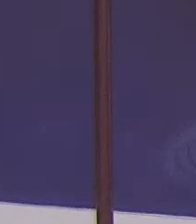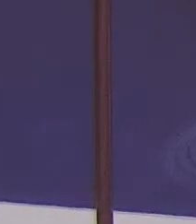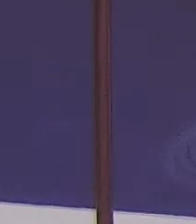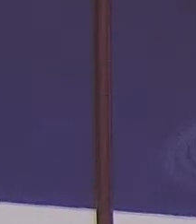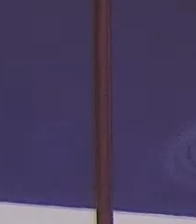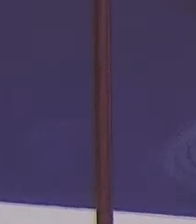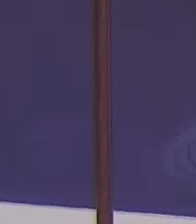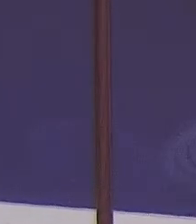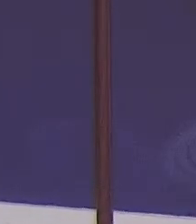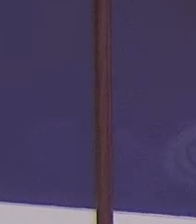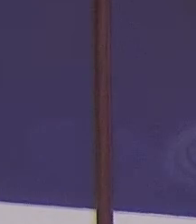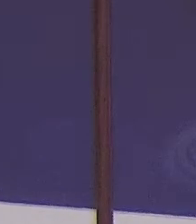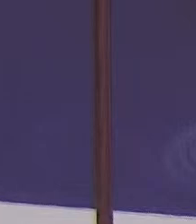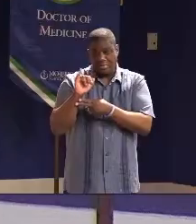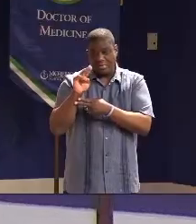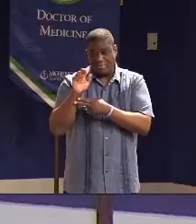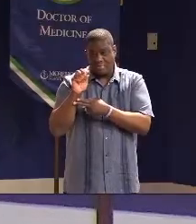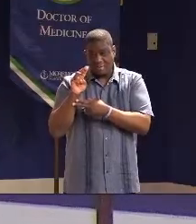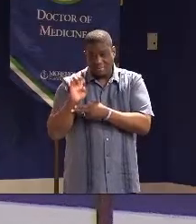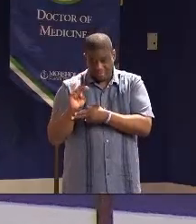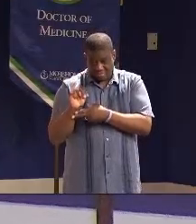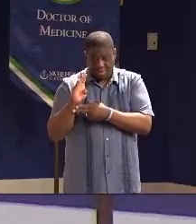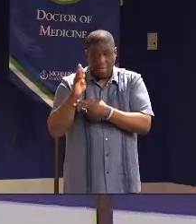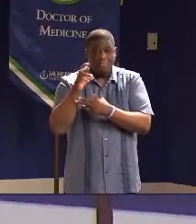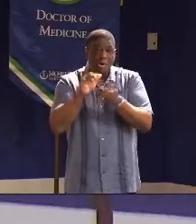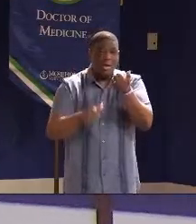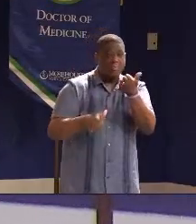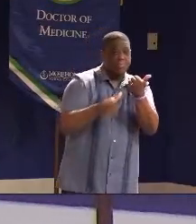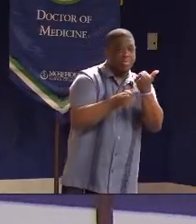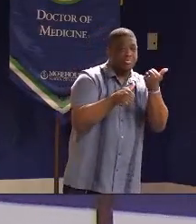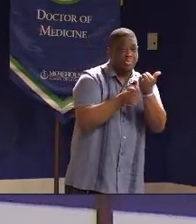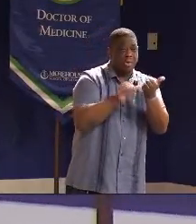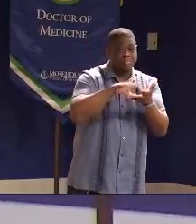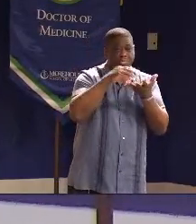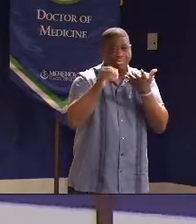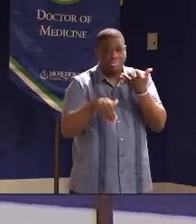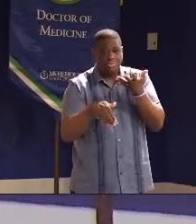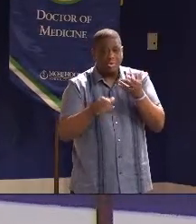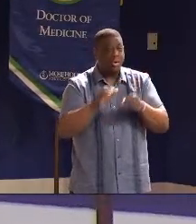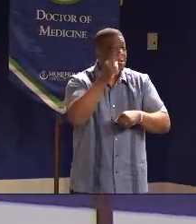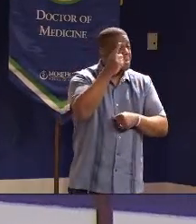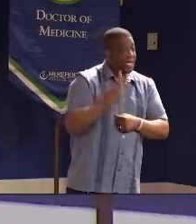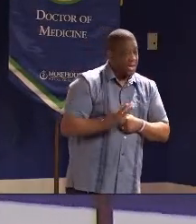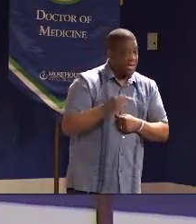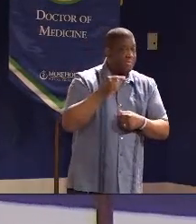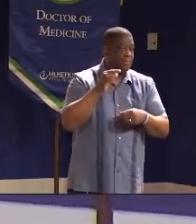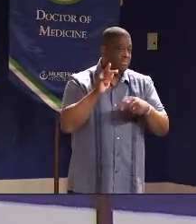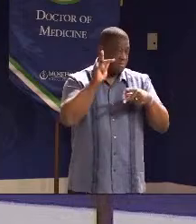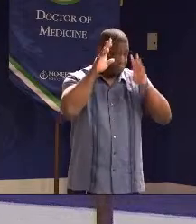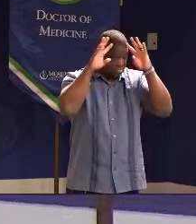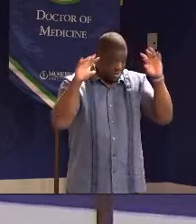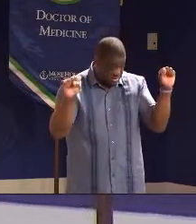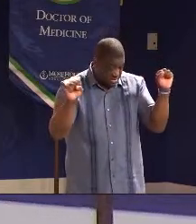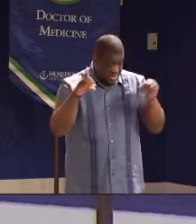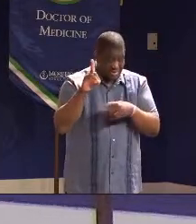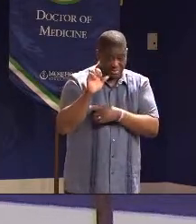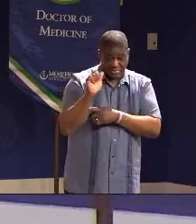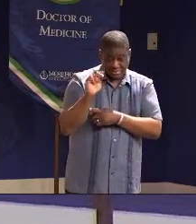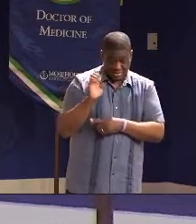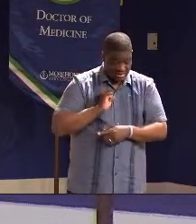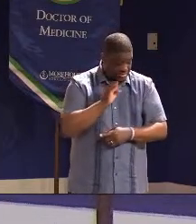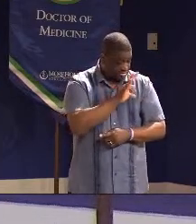My name is Cinnamon Bradley, and I'm the Co-Associate Dean of Student Affairs. On behalf of our President and our Dean, our faculty, staff,